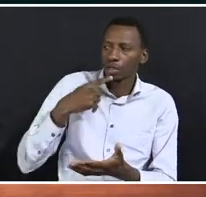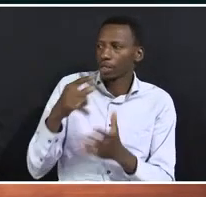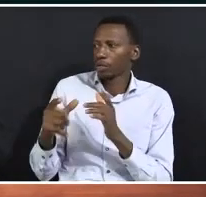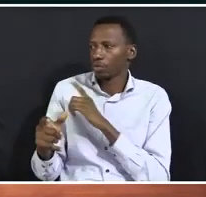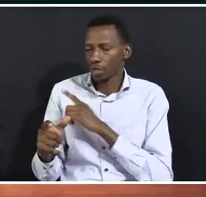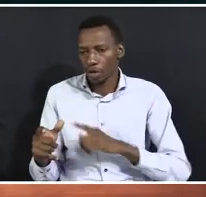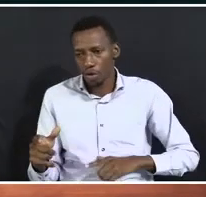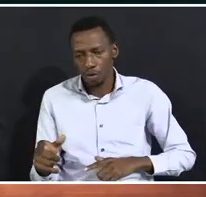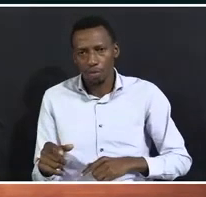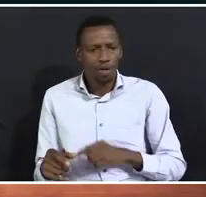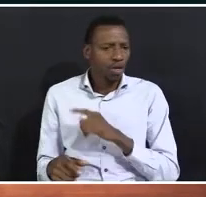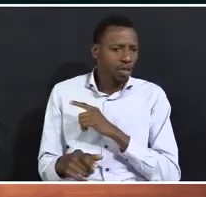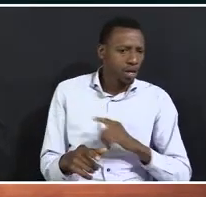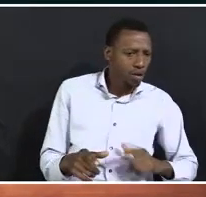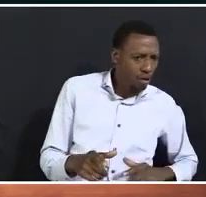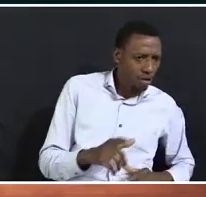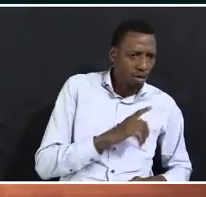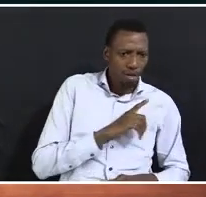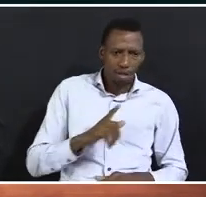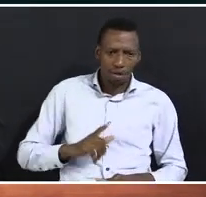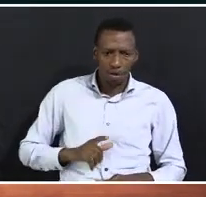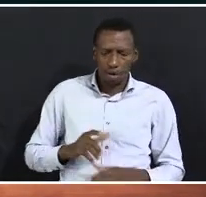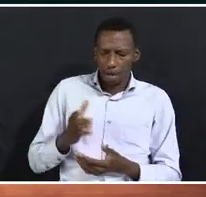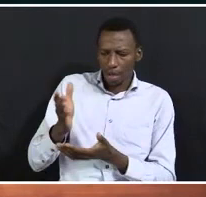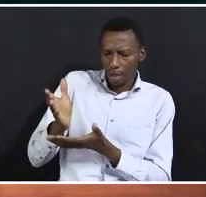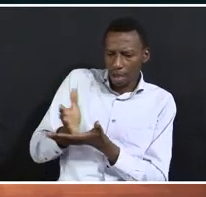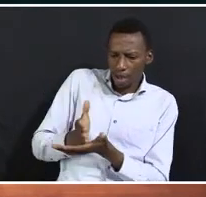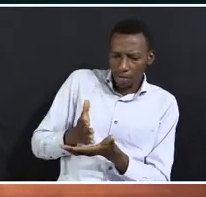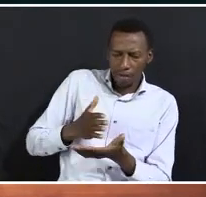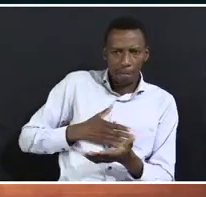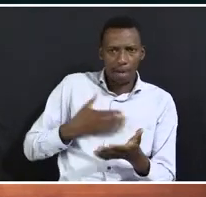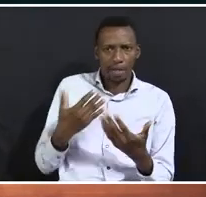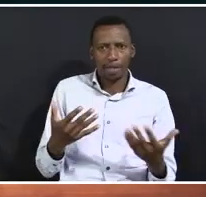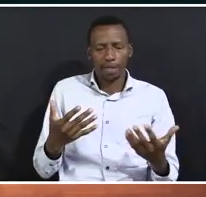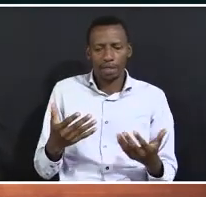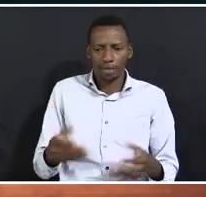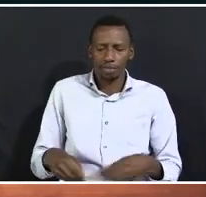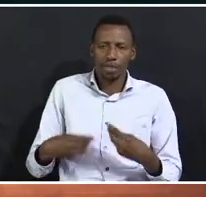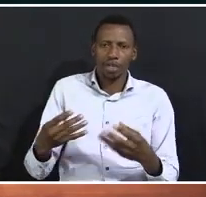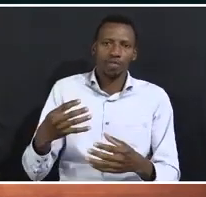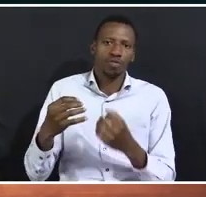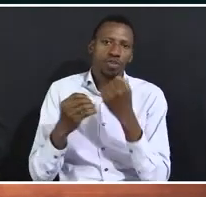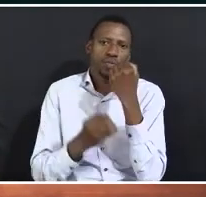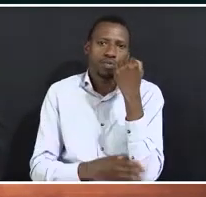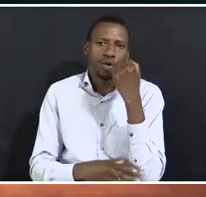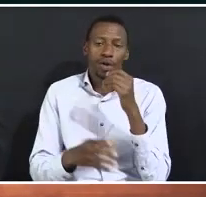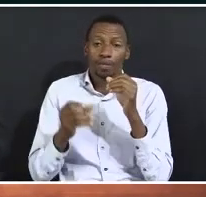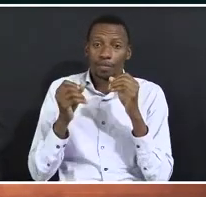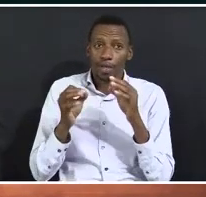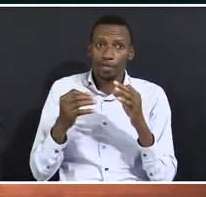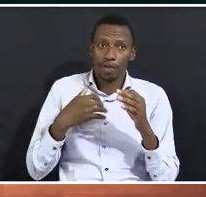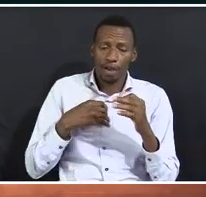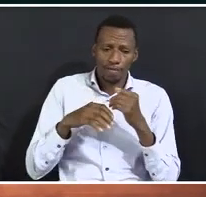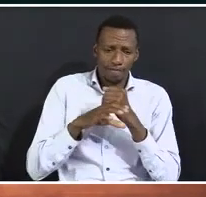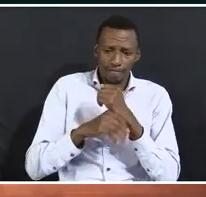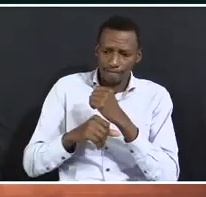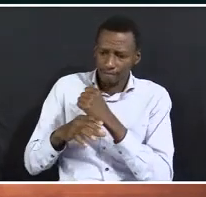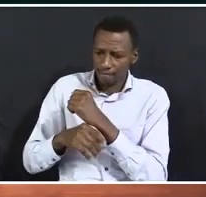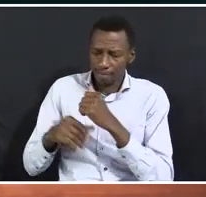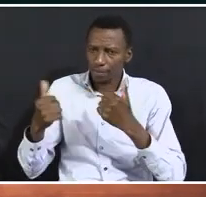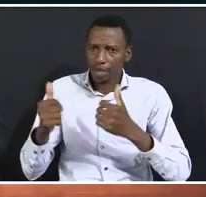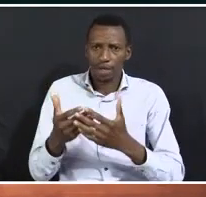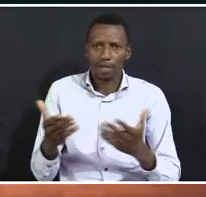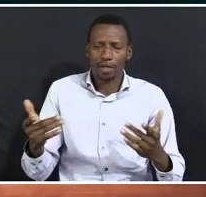Lord, Lord, I give half of my goods to the poor. And if I have taken anything from